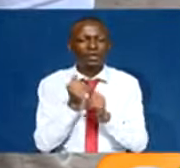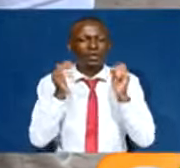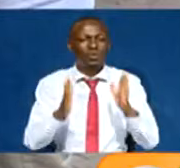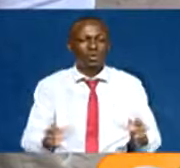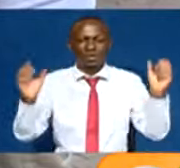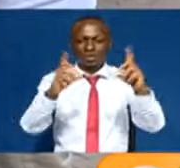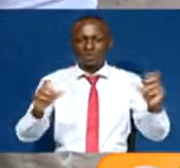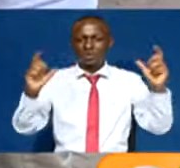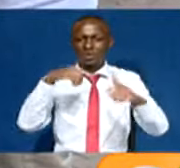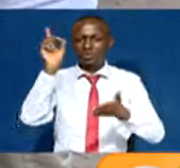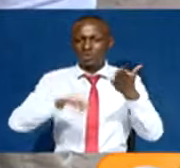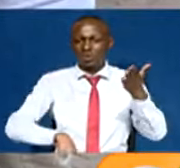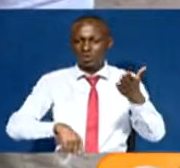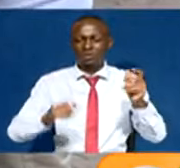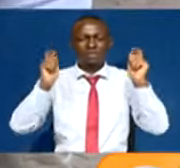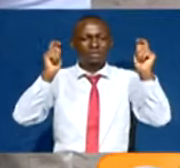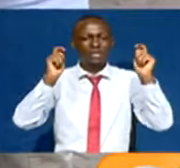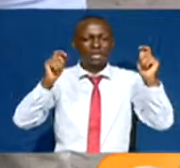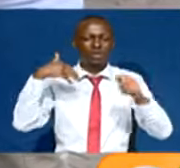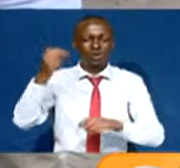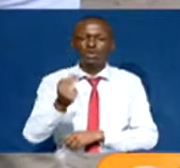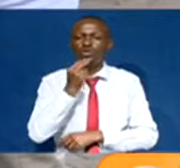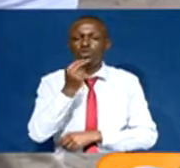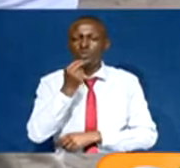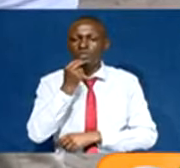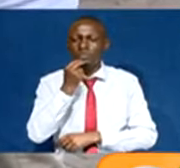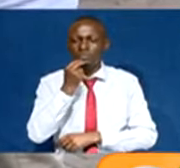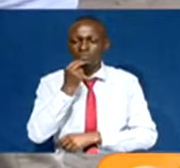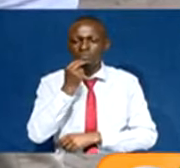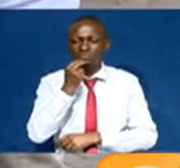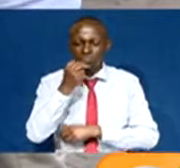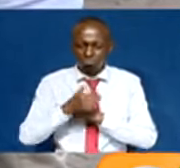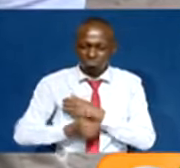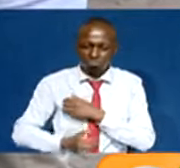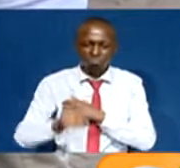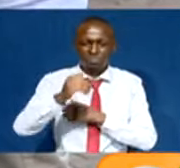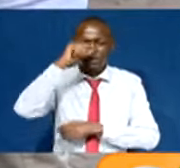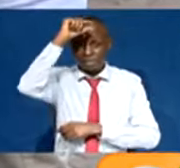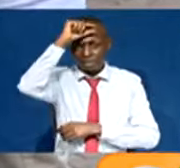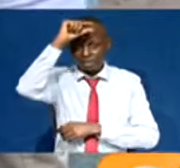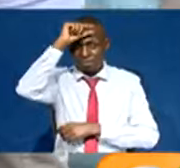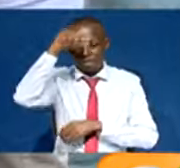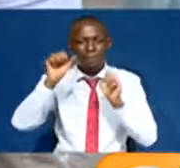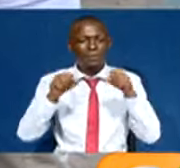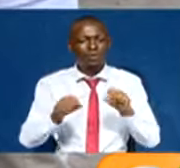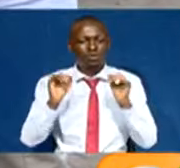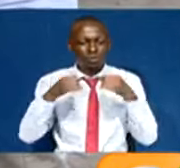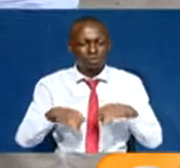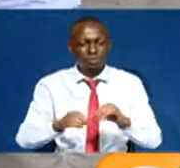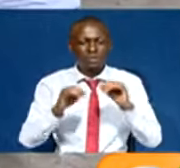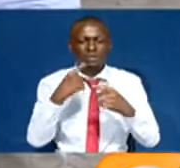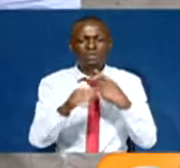insisted that they will continue with similar strikes every Tuesday for as long as it takes until the government climbs down and implements